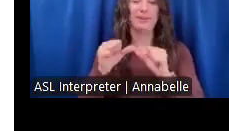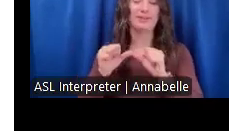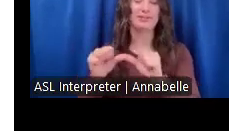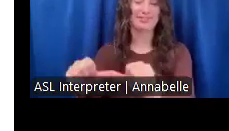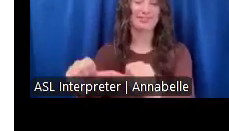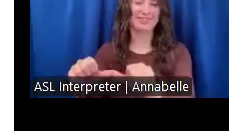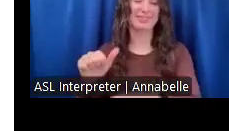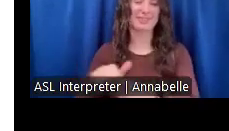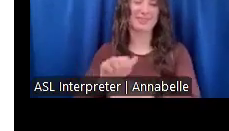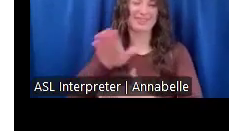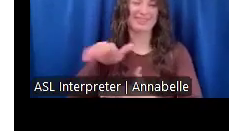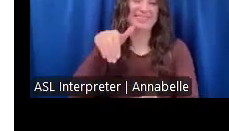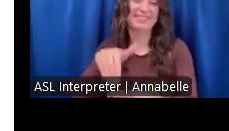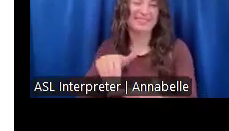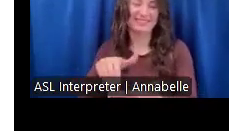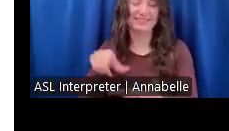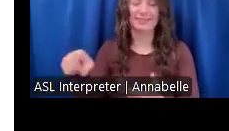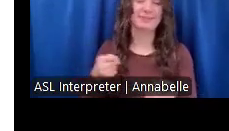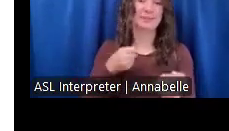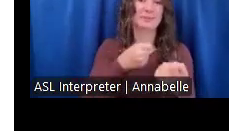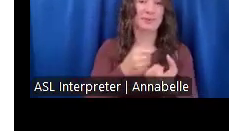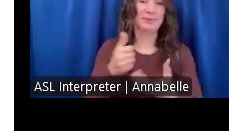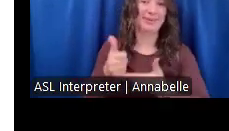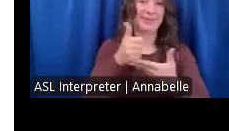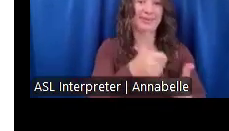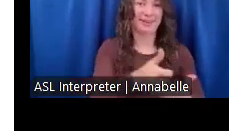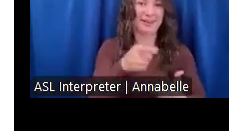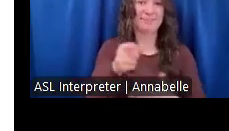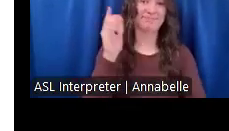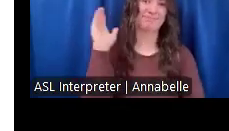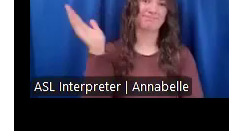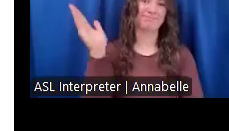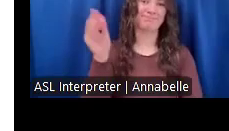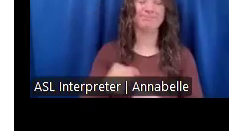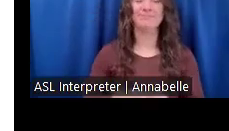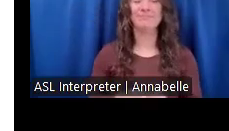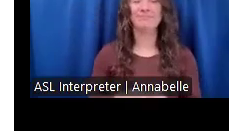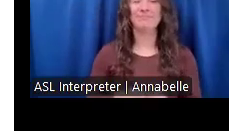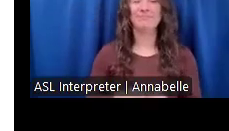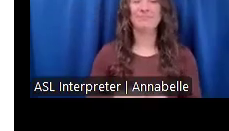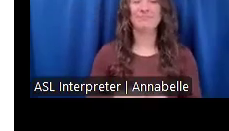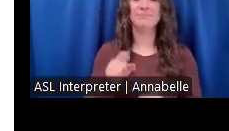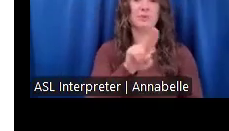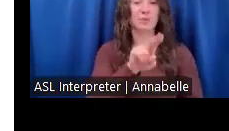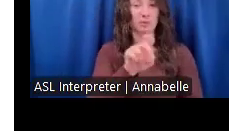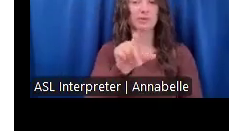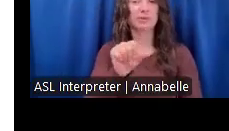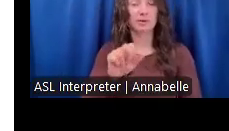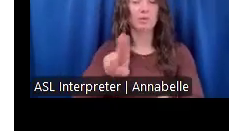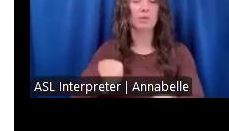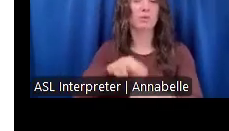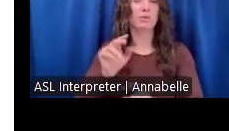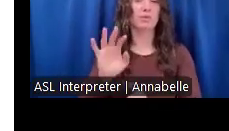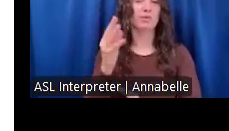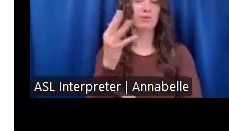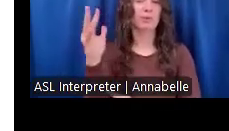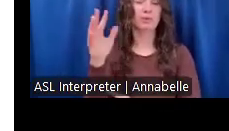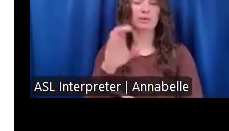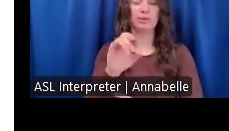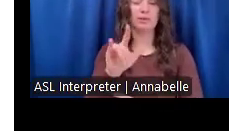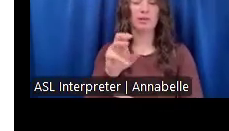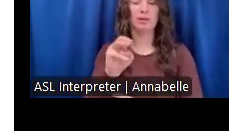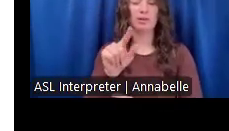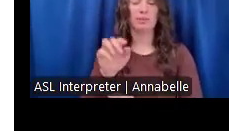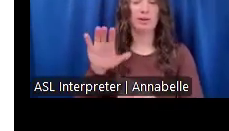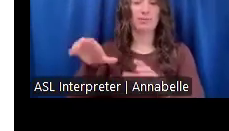deal in making sure this happens. But we also have the USDA Northern Forest Climate Hub and the Northern